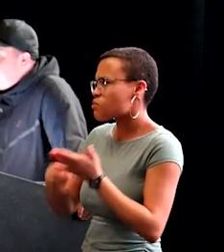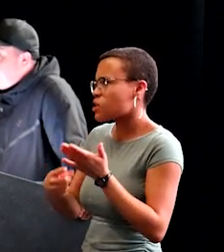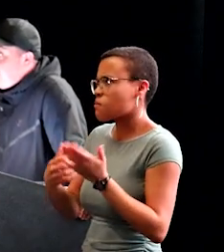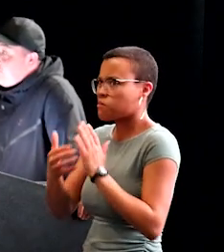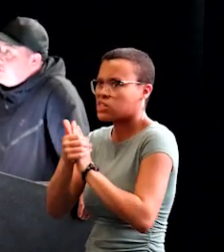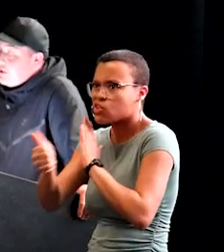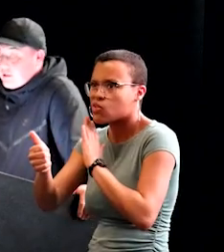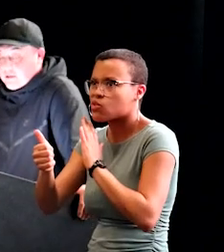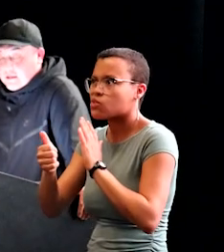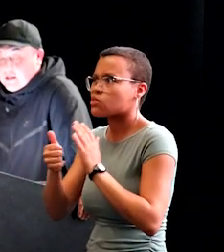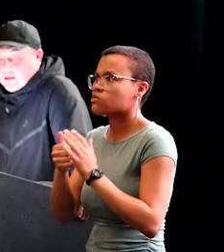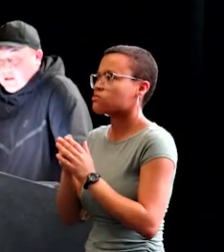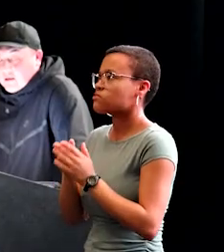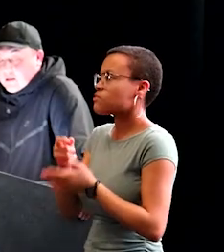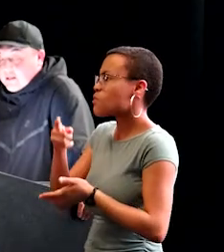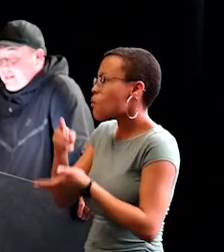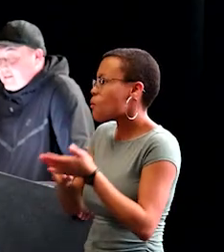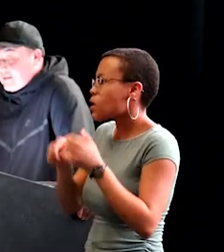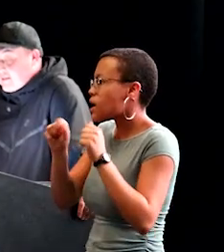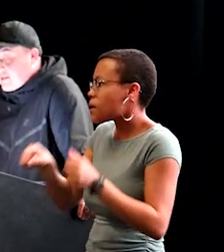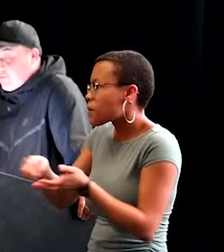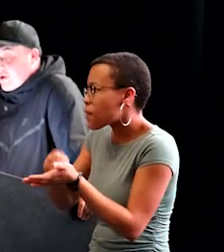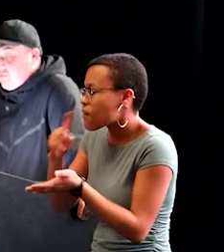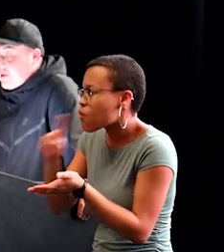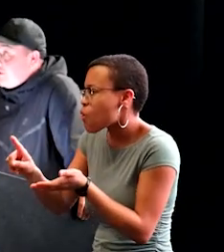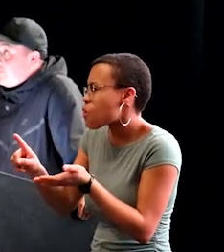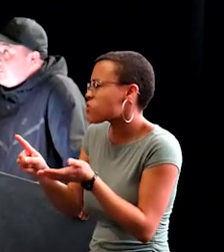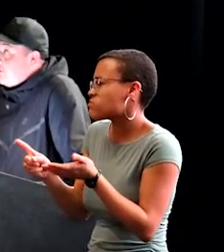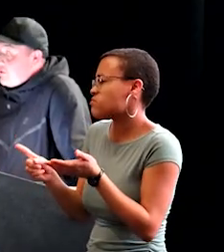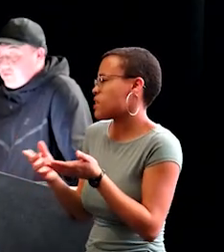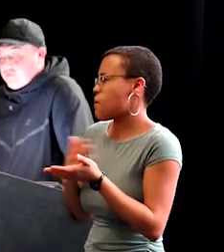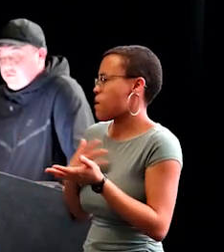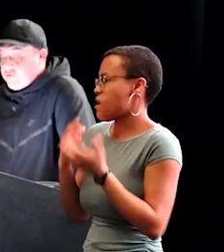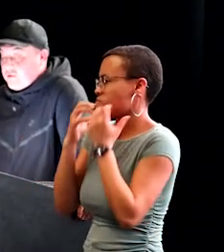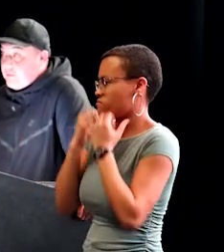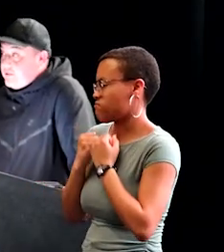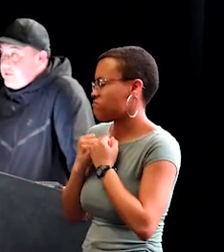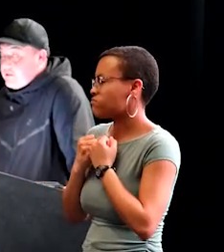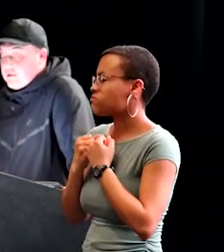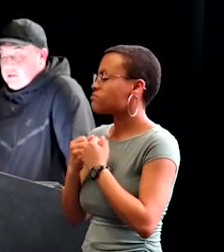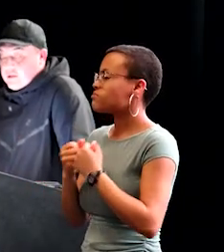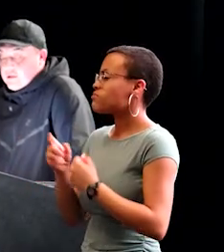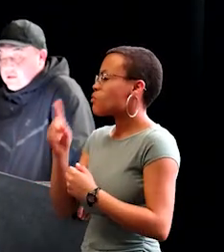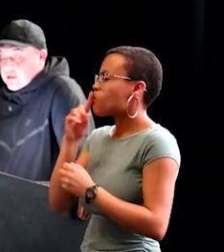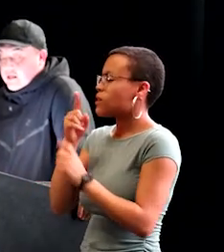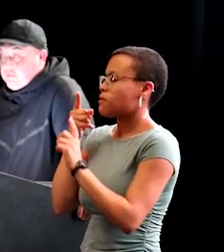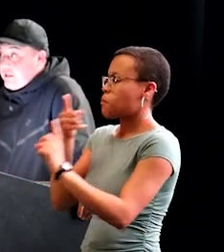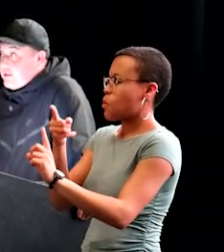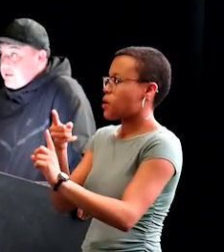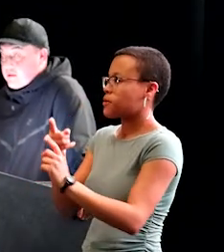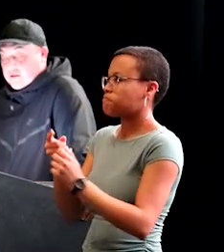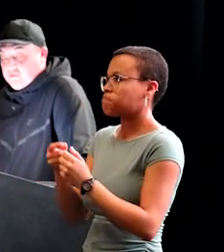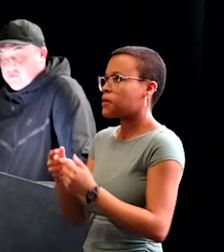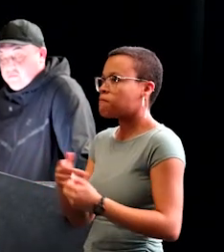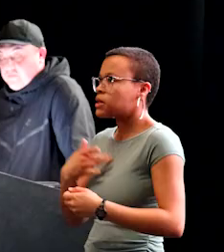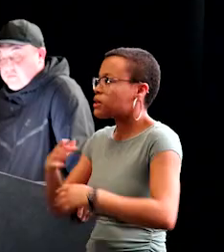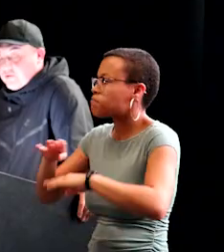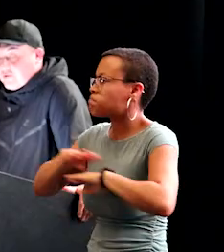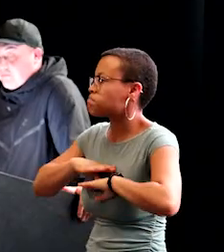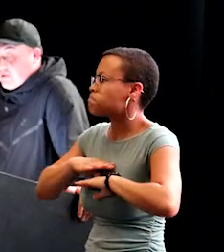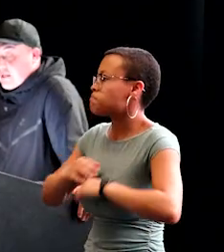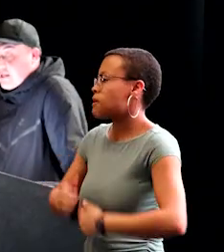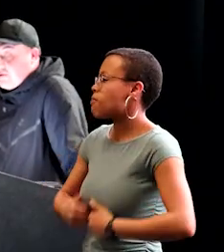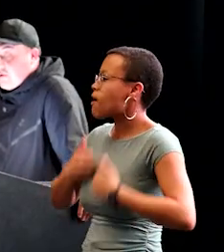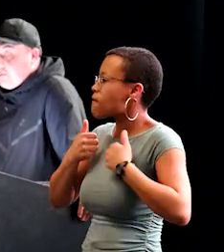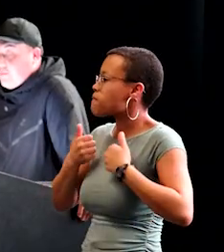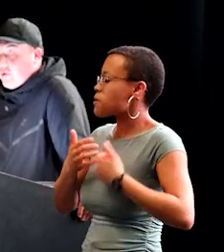you can be paid for. In essence, it's about finding purpose, fulfillment, and meaning in life.